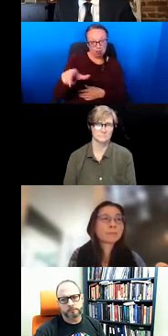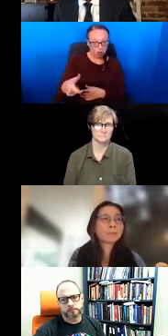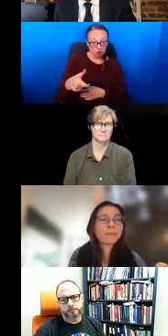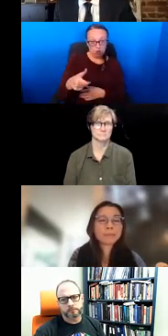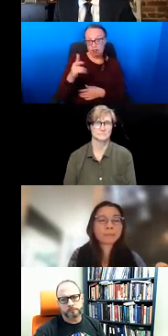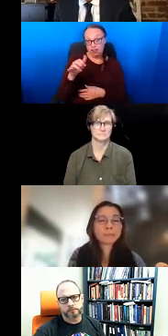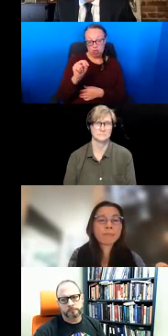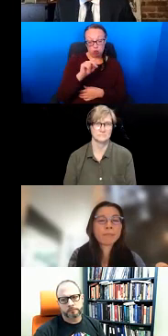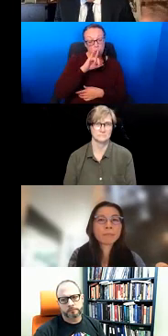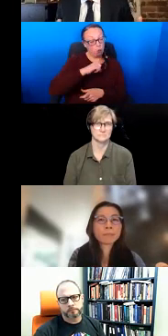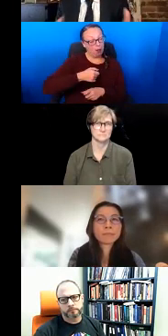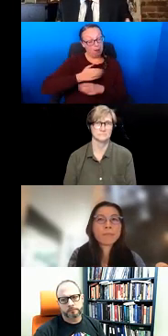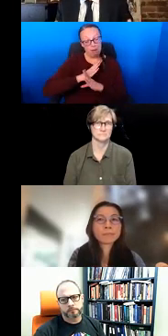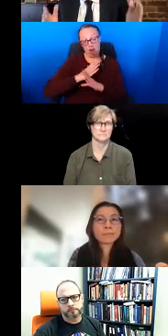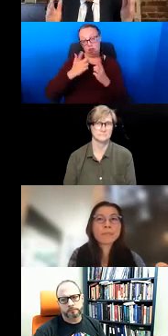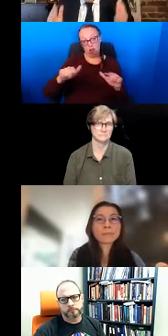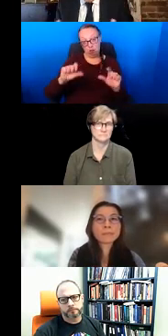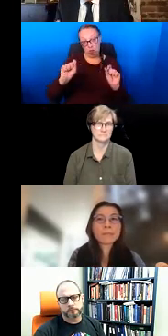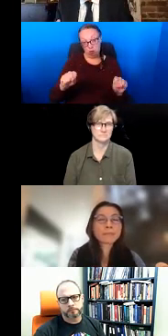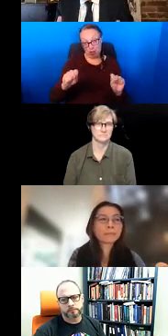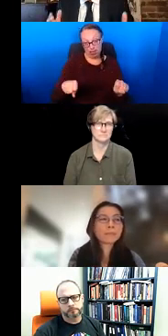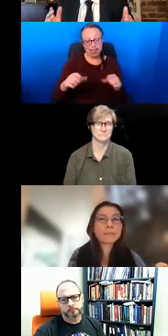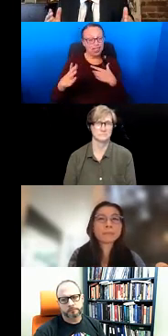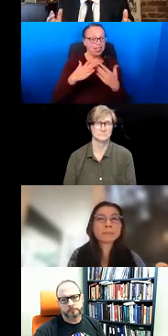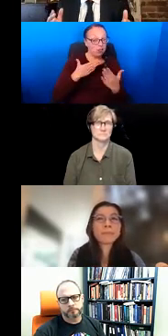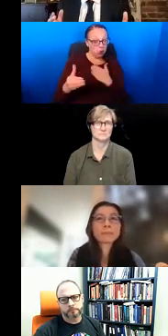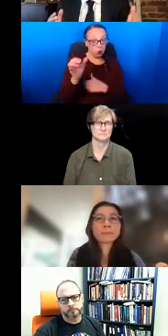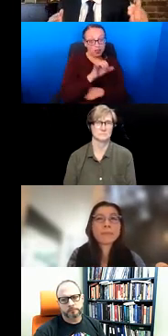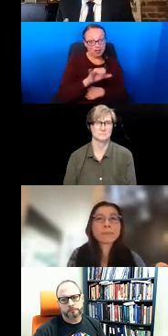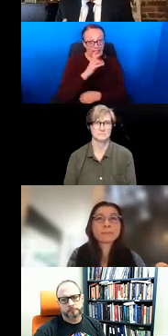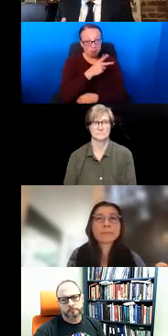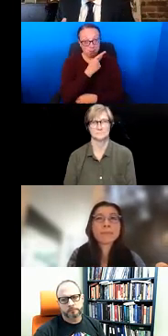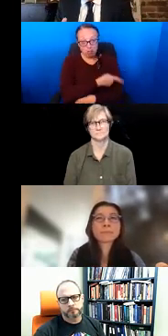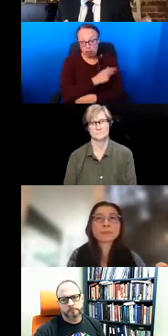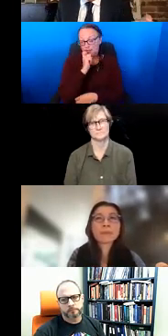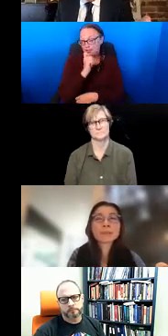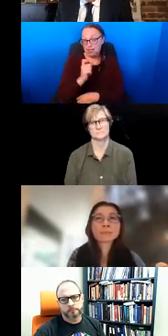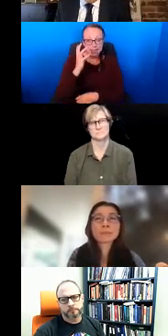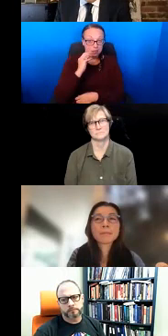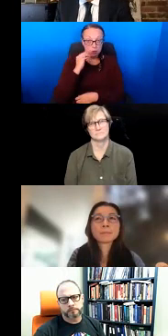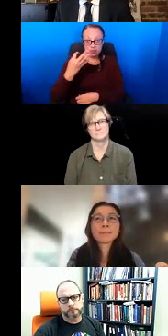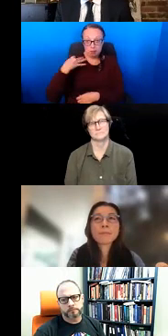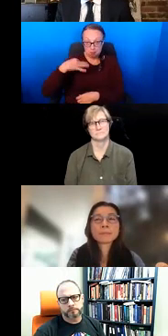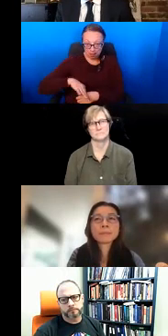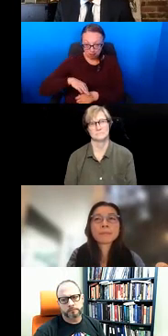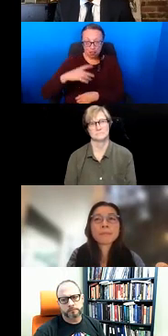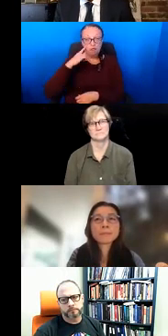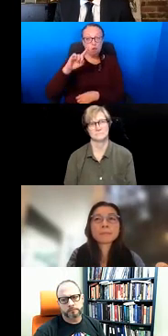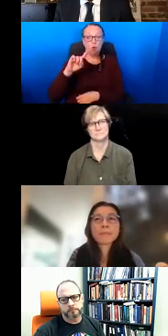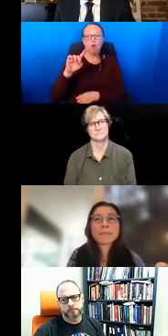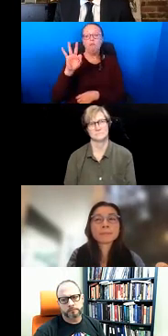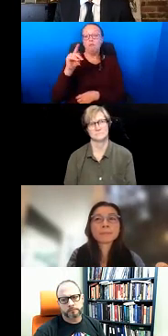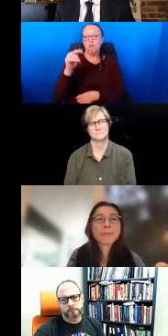language ability, even though the same patient seemed to experience a benefit when we applied focal inhibition at